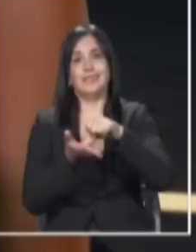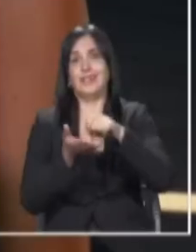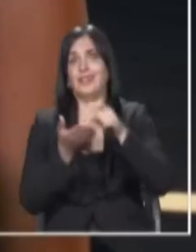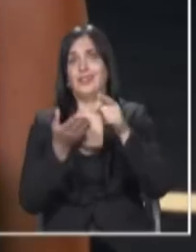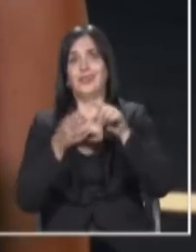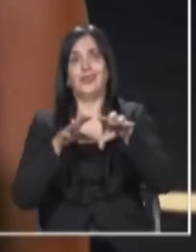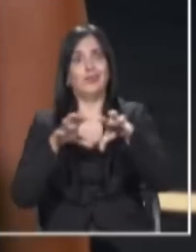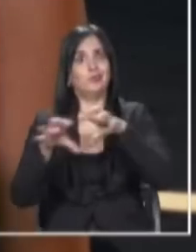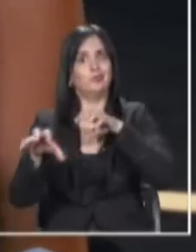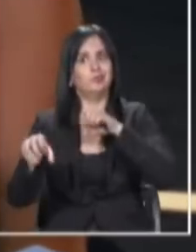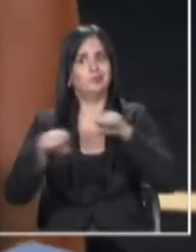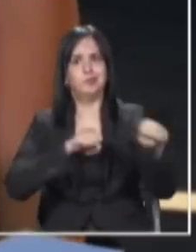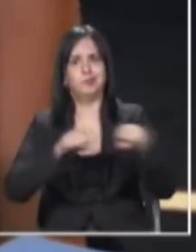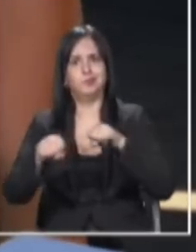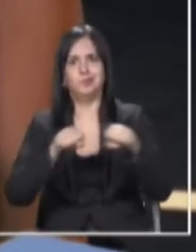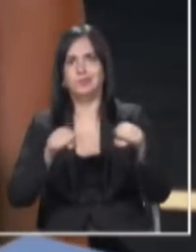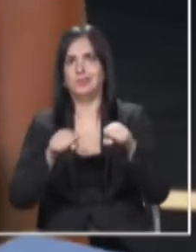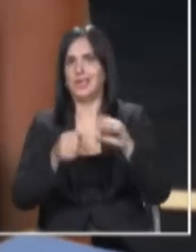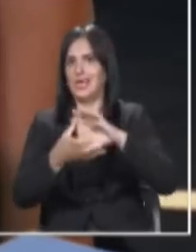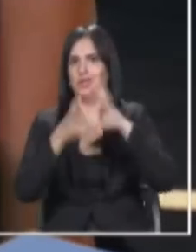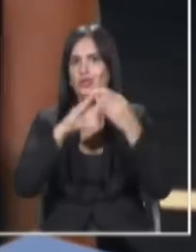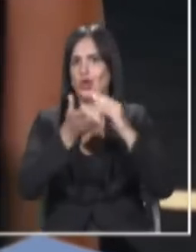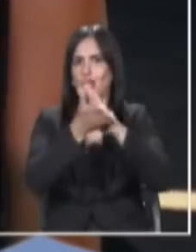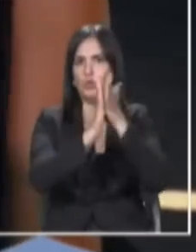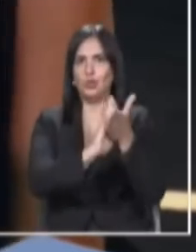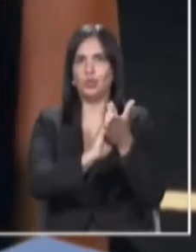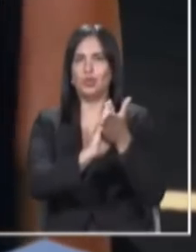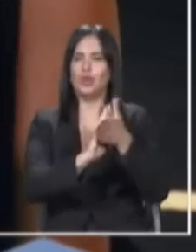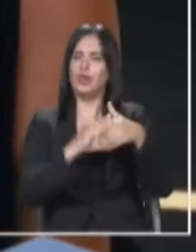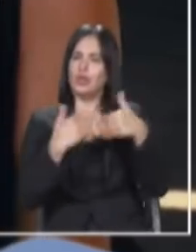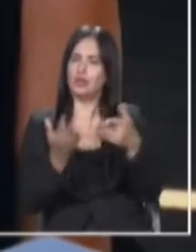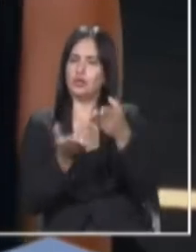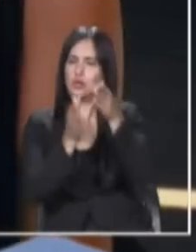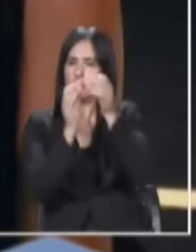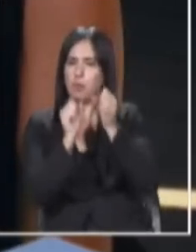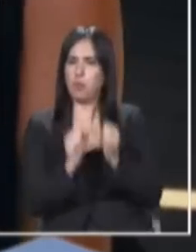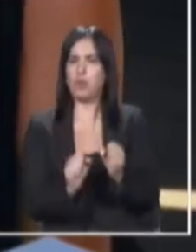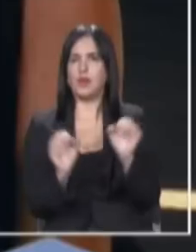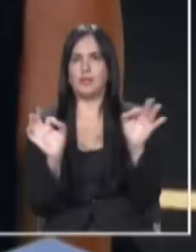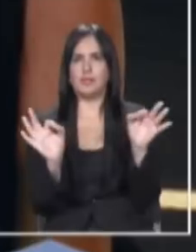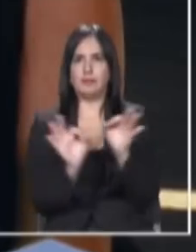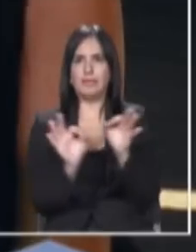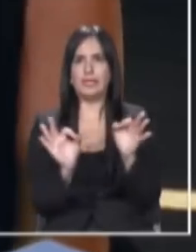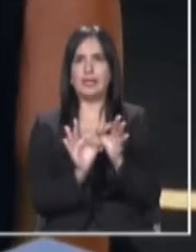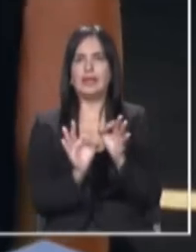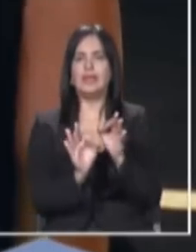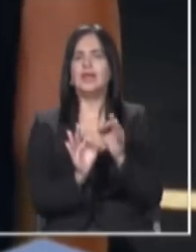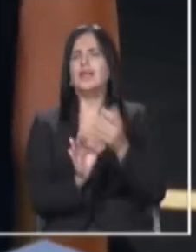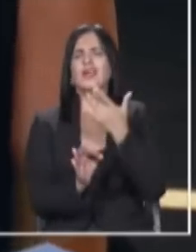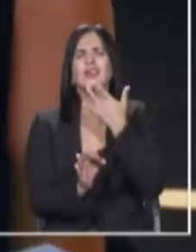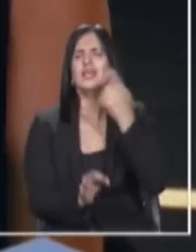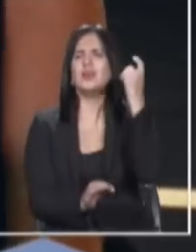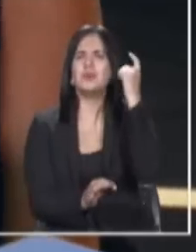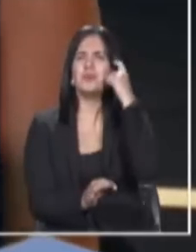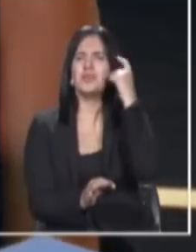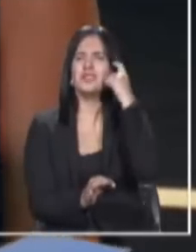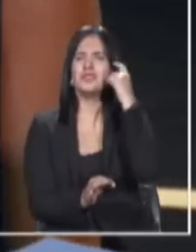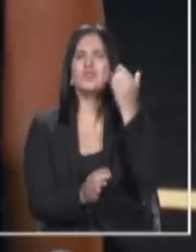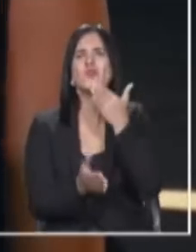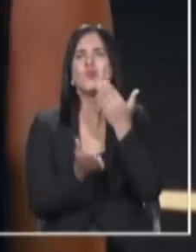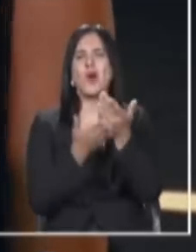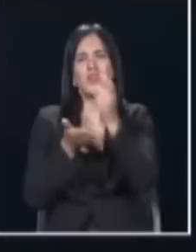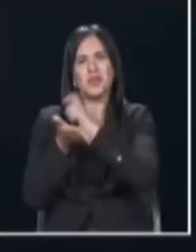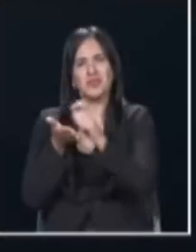earthquakes in the world so can you expand on what you had in mind when you wrote